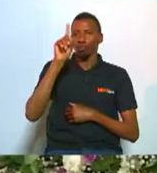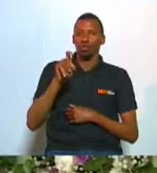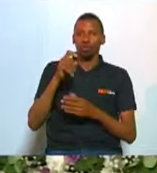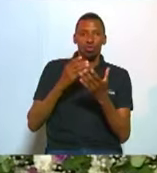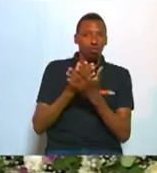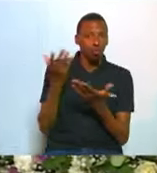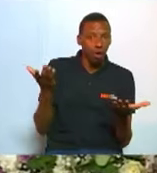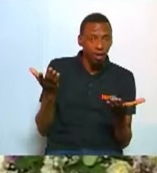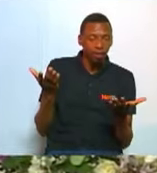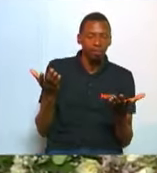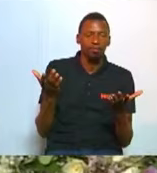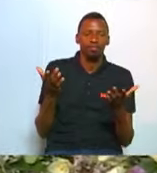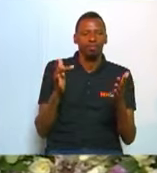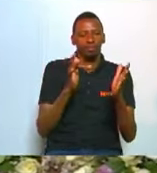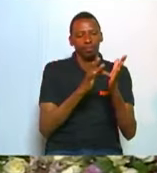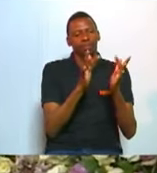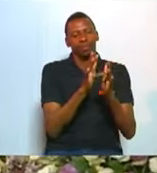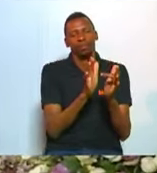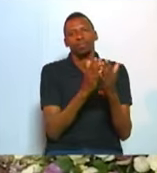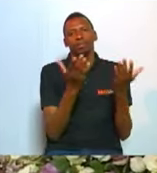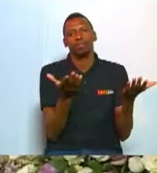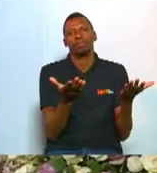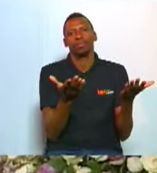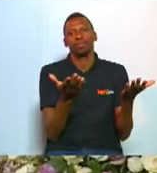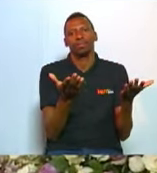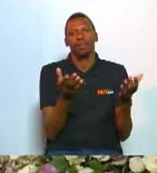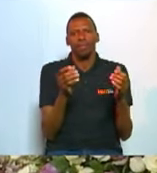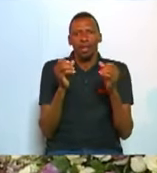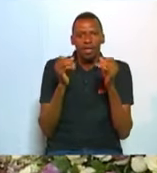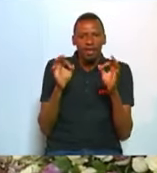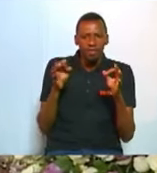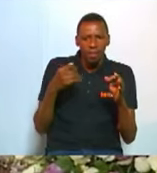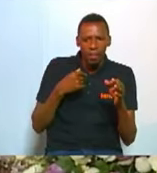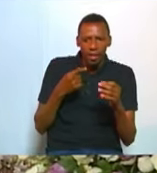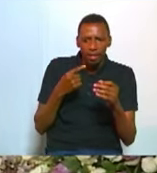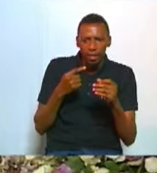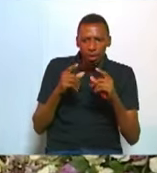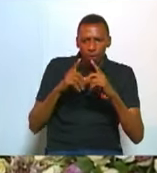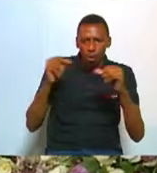When I'm saying anything contrary to the Word, don't take it.